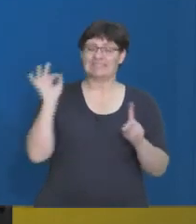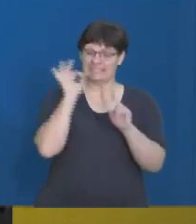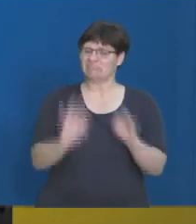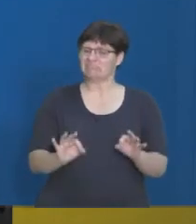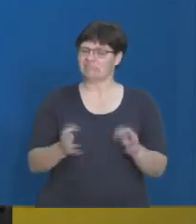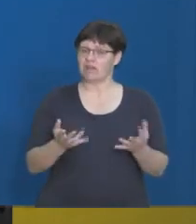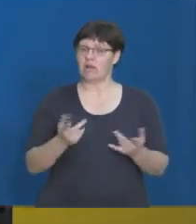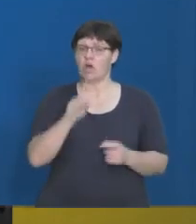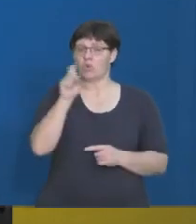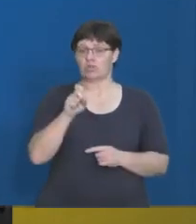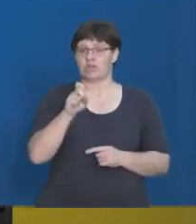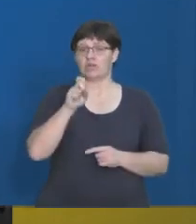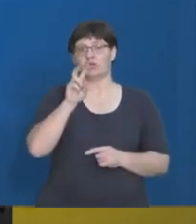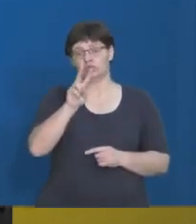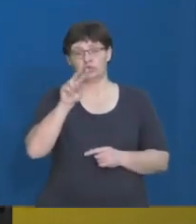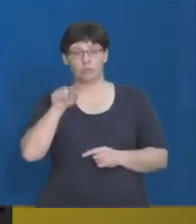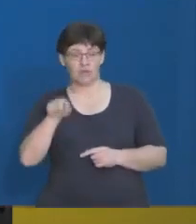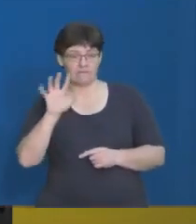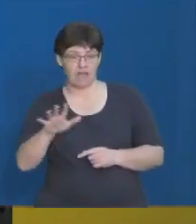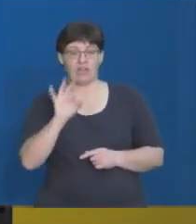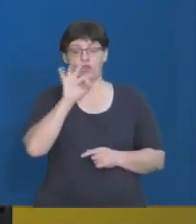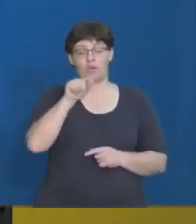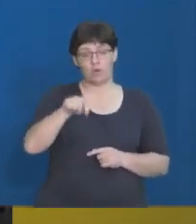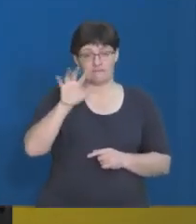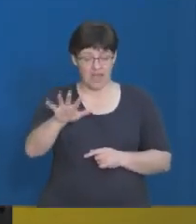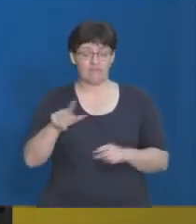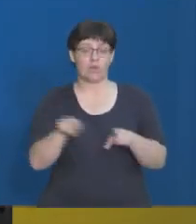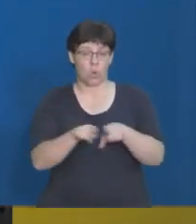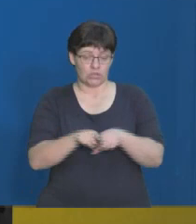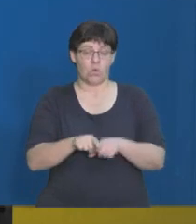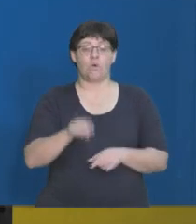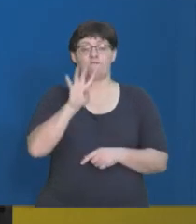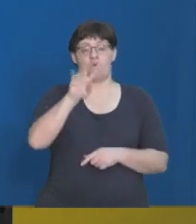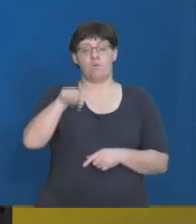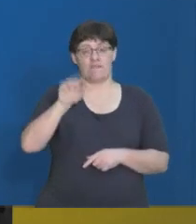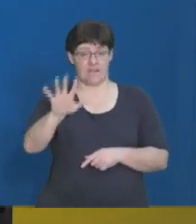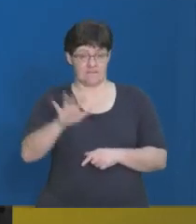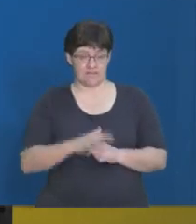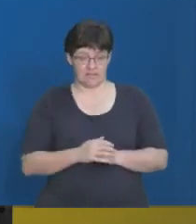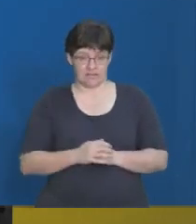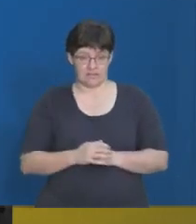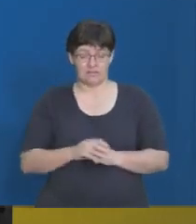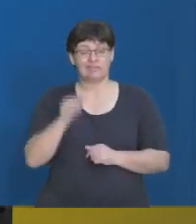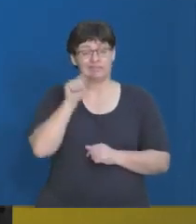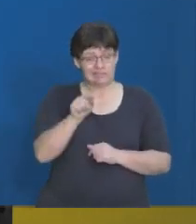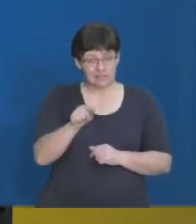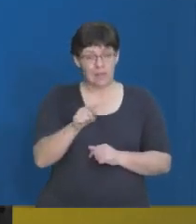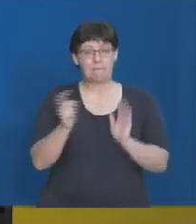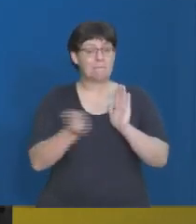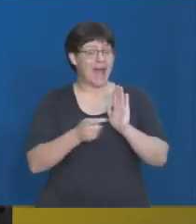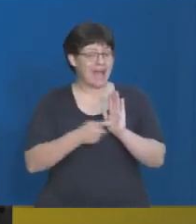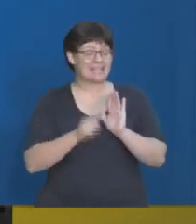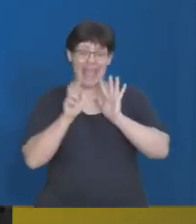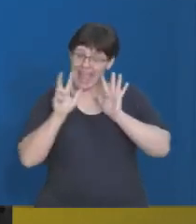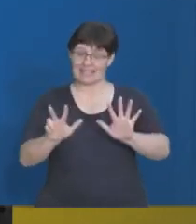again question 2.5, question 3.5, and also question 4.5. These carry 8 marks in